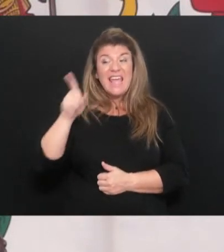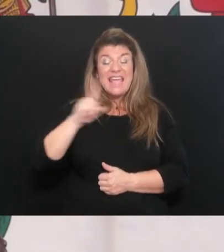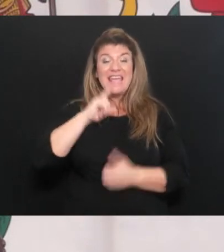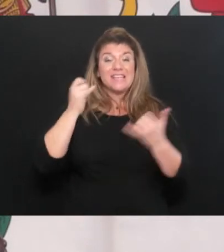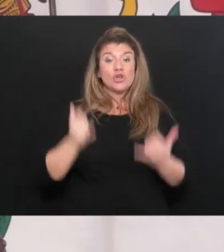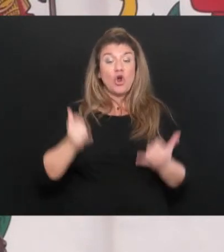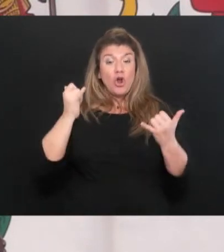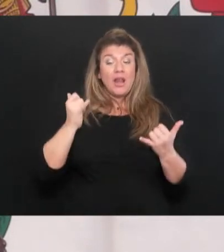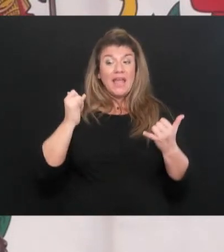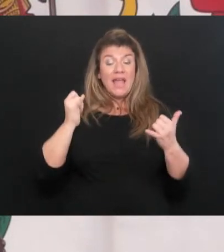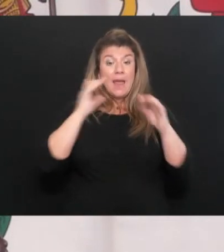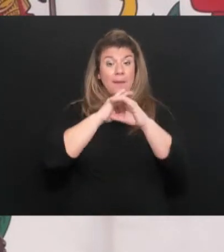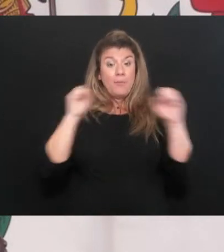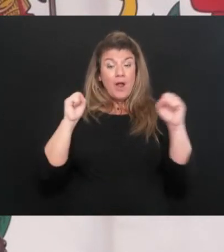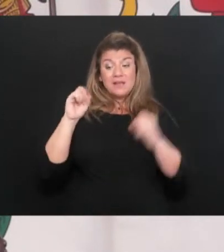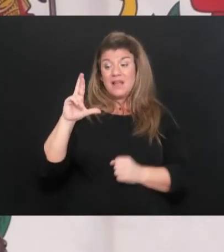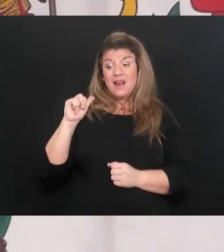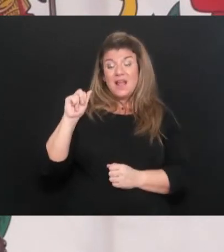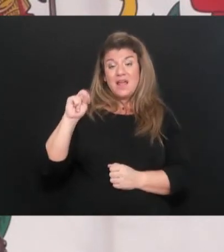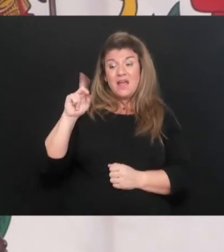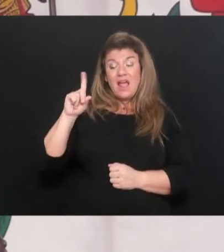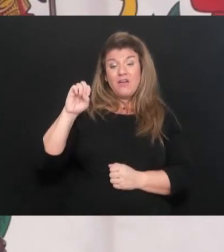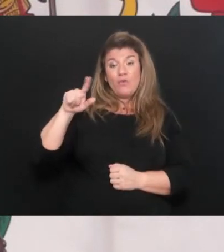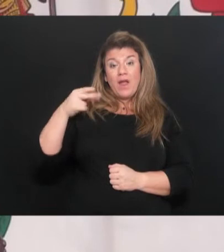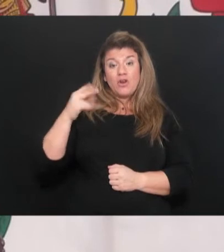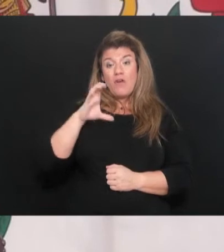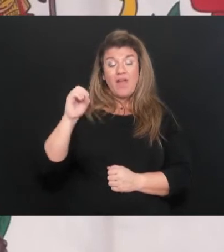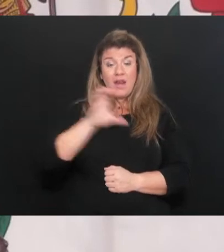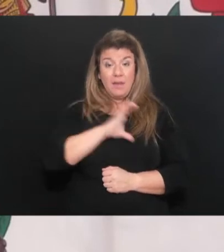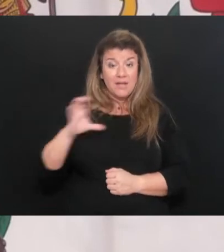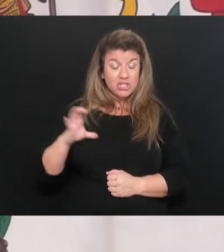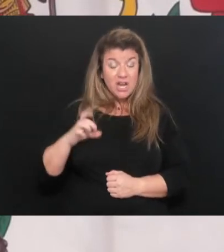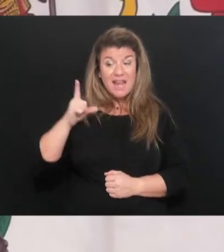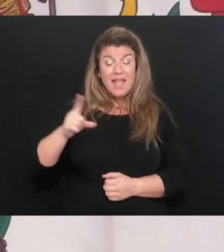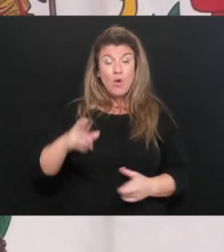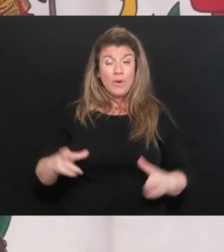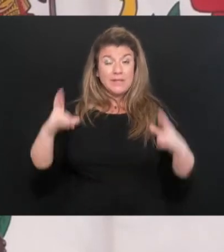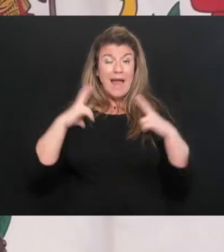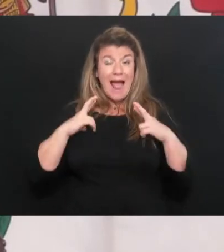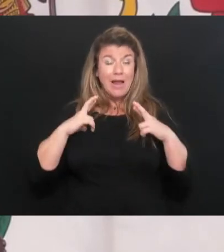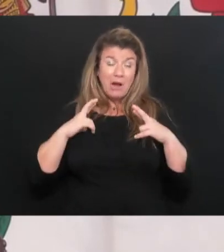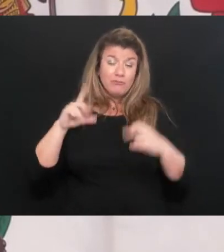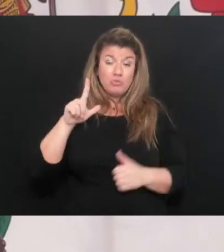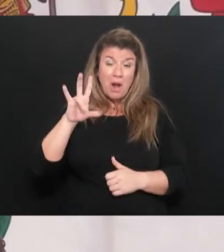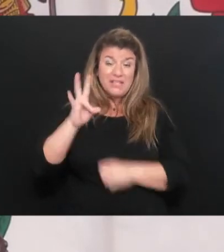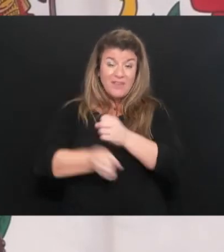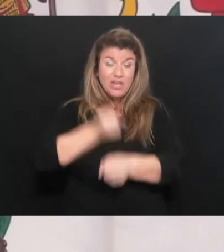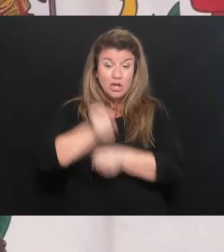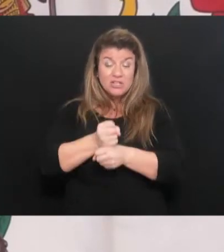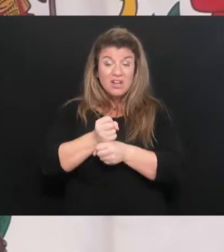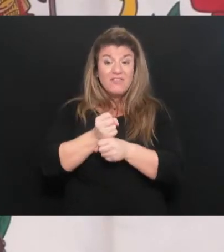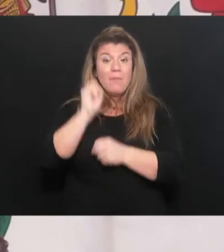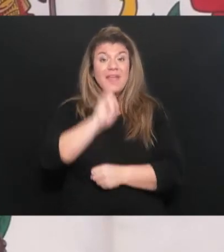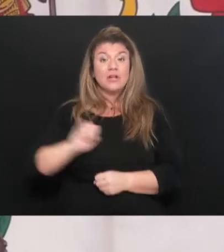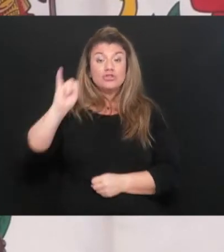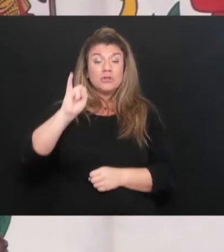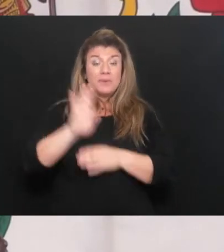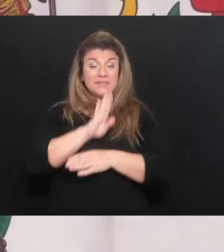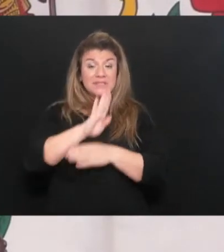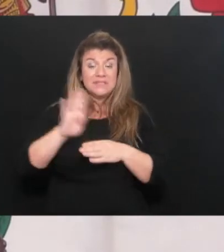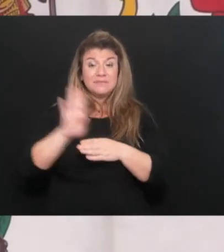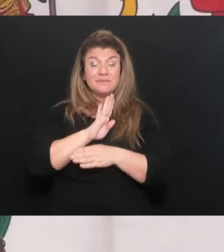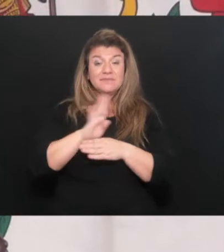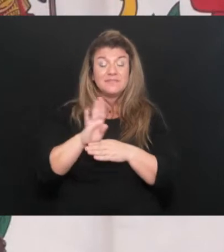the president of the Randolph County Commission. He retired after 27 years from the insurance business,